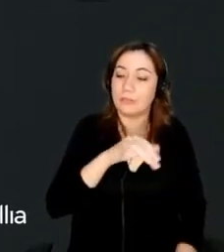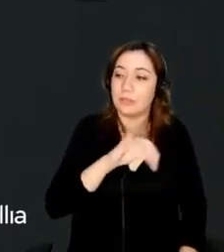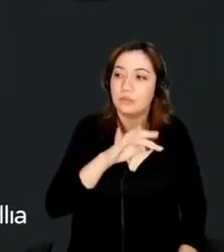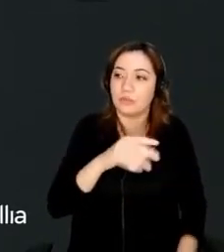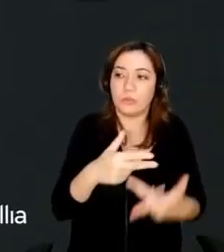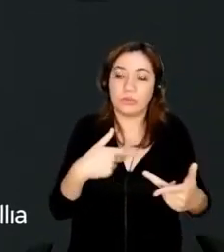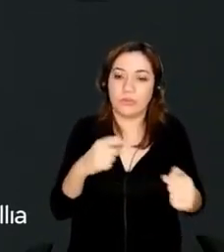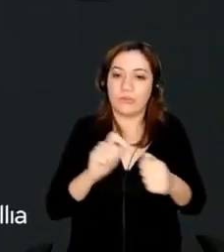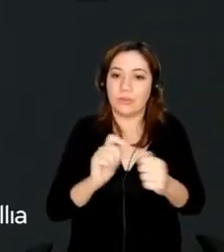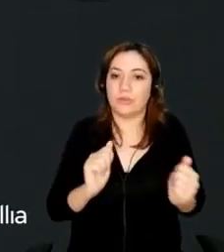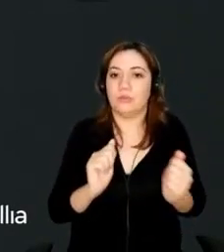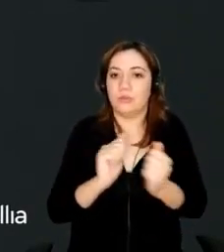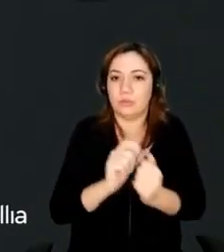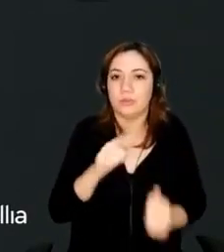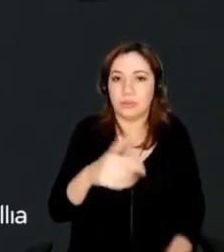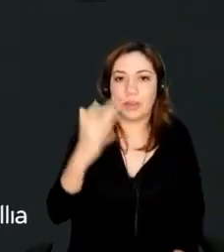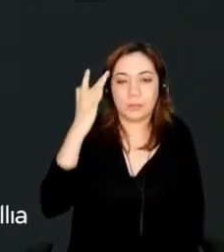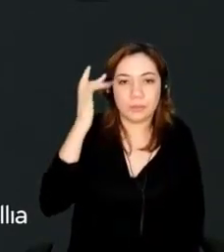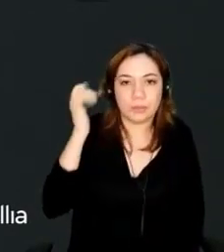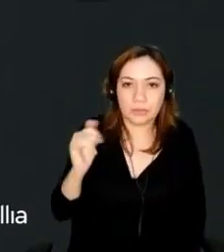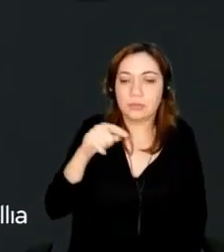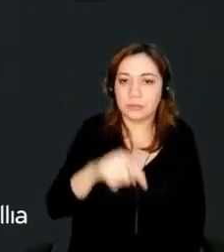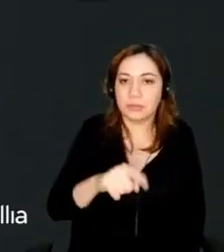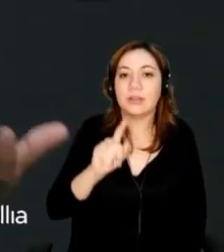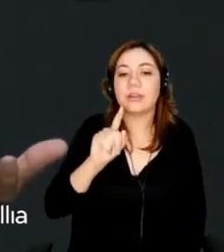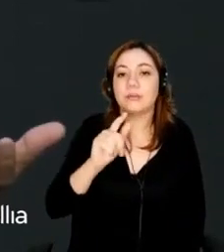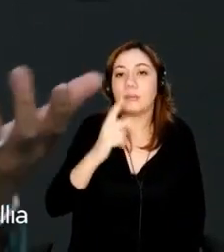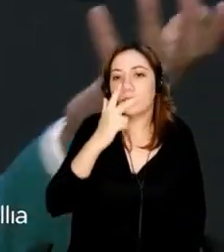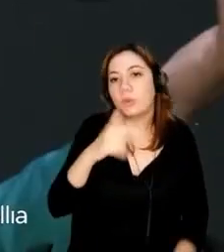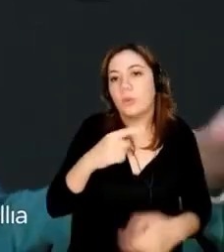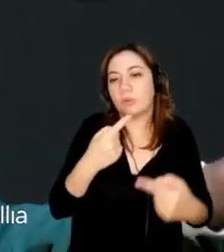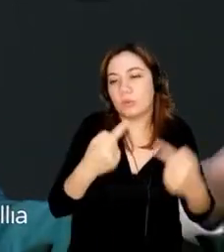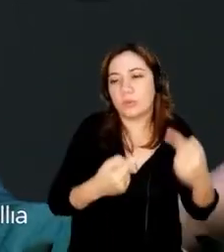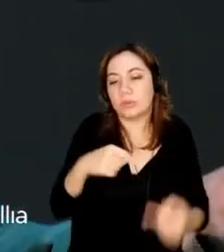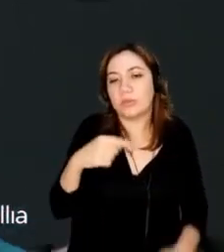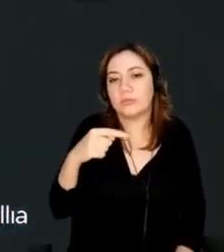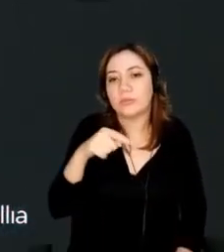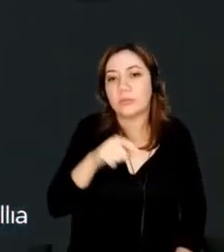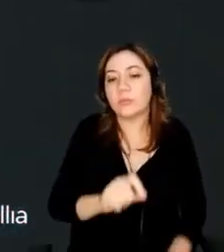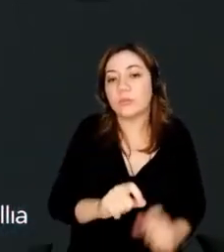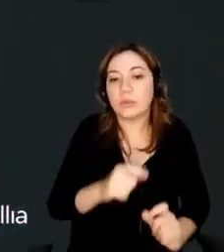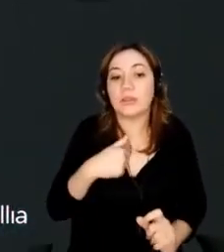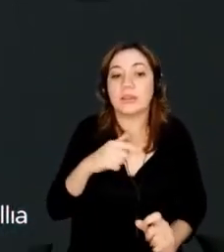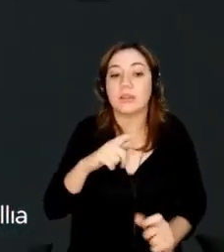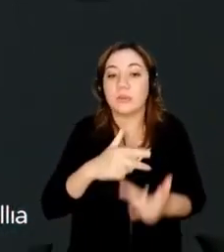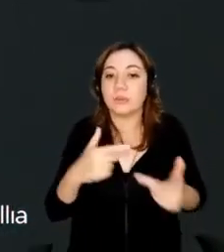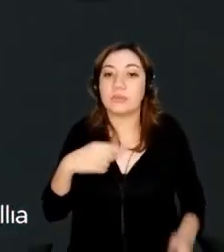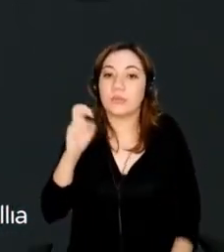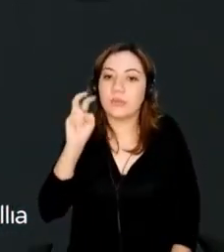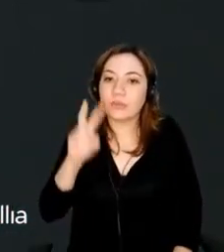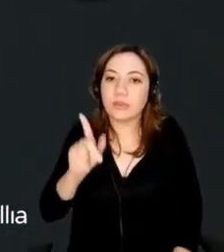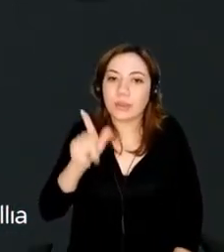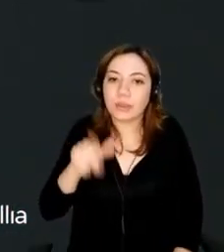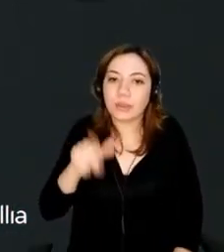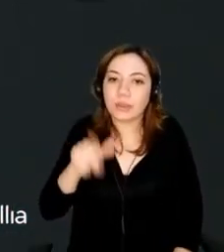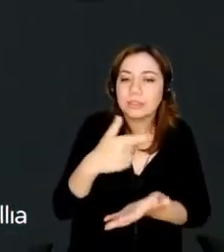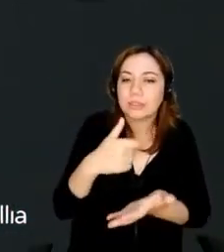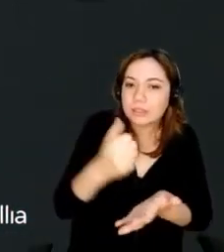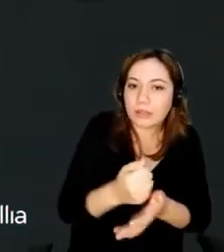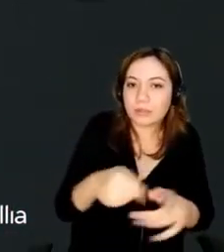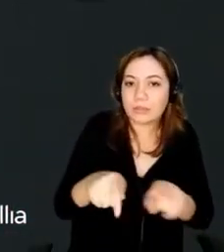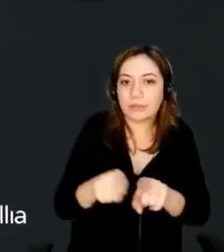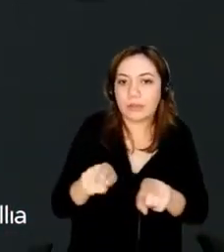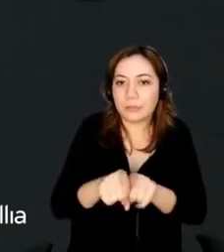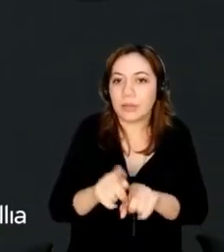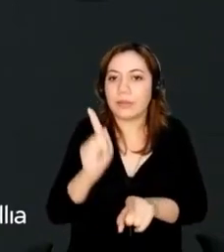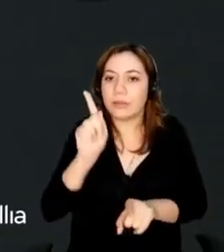well discussing some of this. But some of the things that I've seen in at least in design and user experience, and let me just ask a question. I